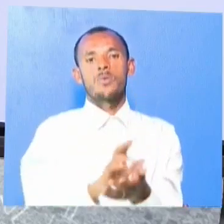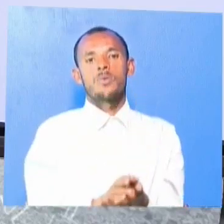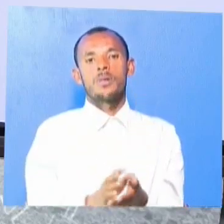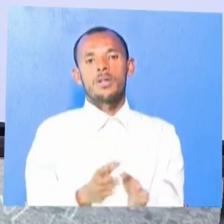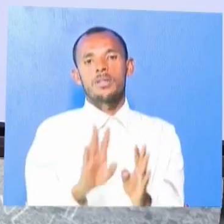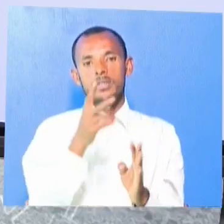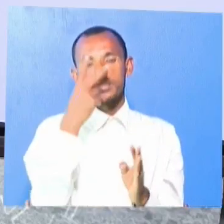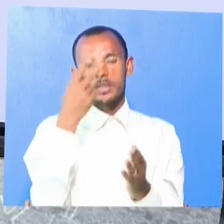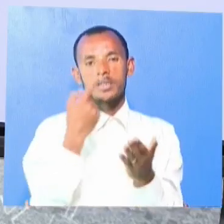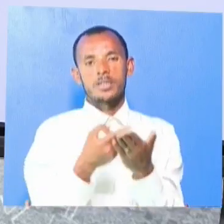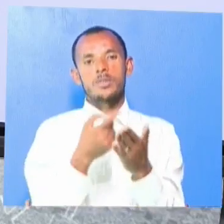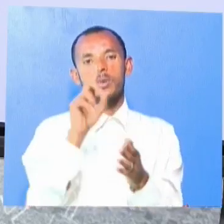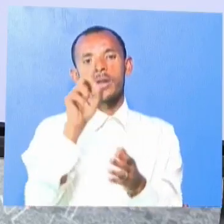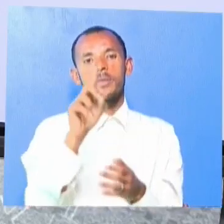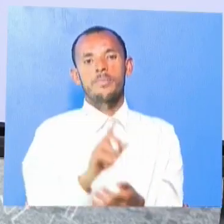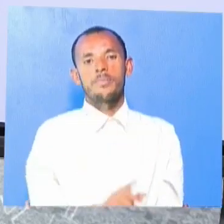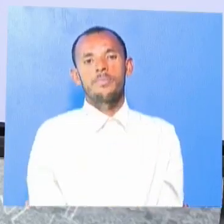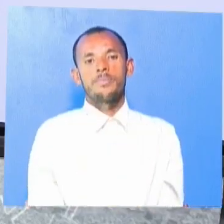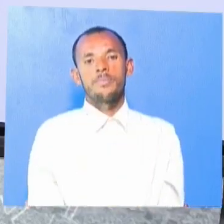one.